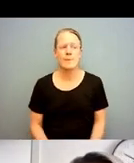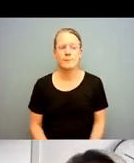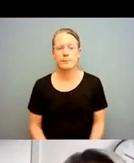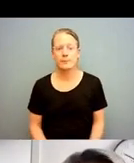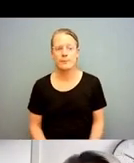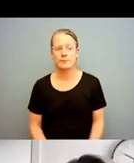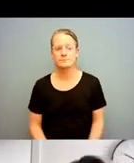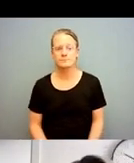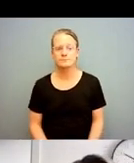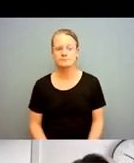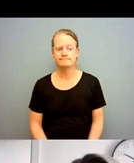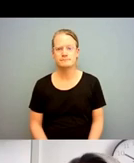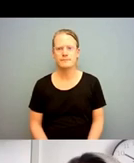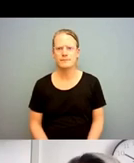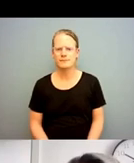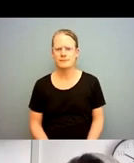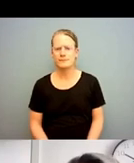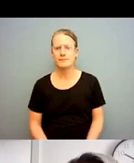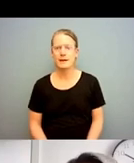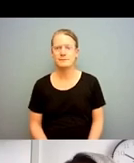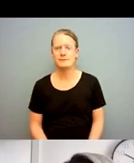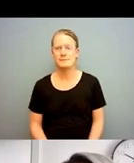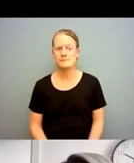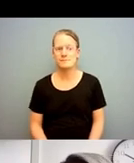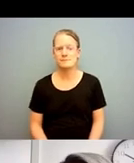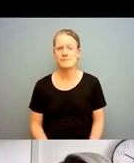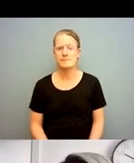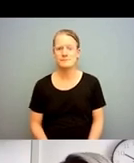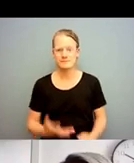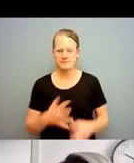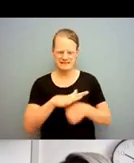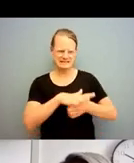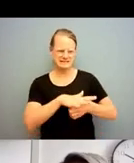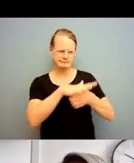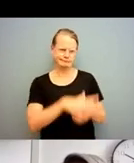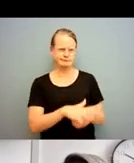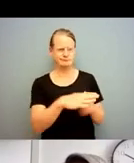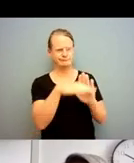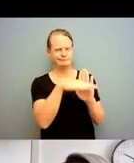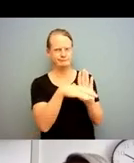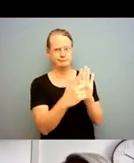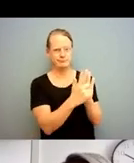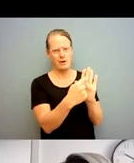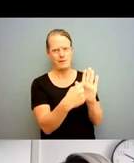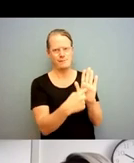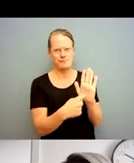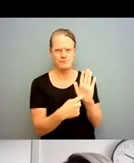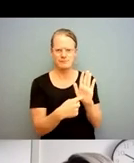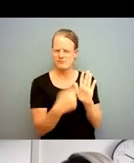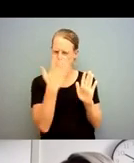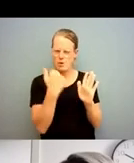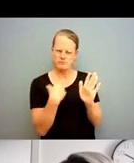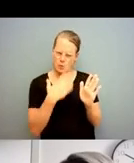An anti-discrimination law in Greenland, why do we need that? We need that because of the young girls who